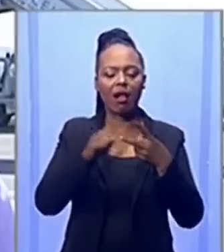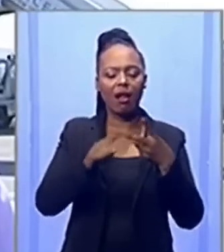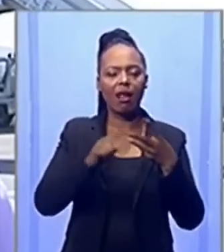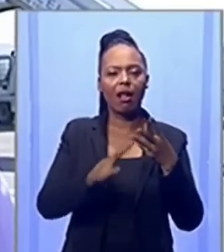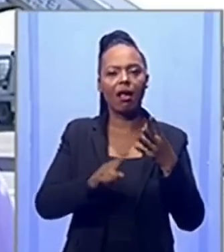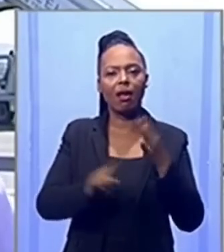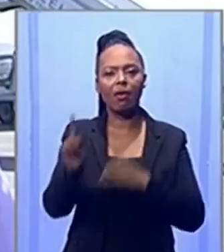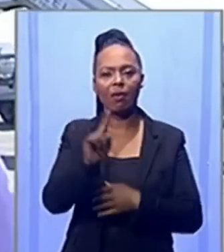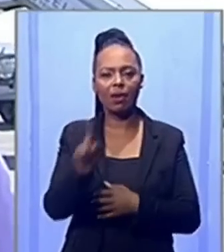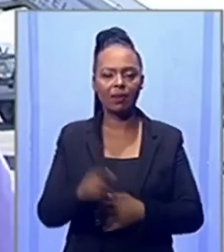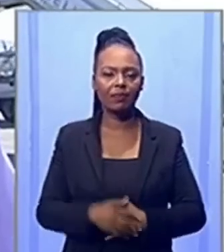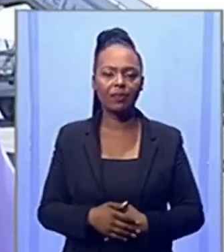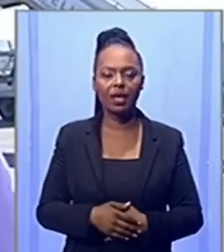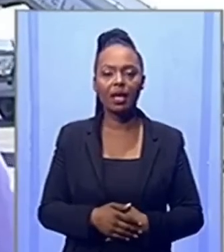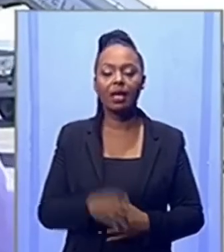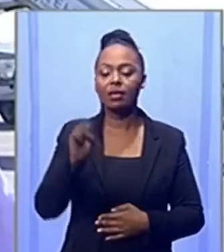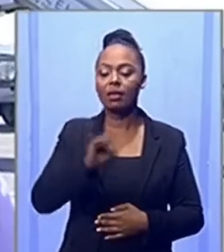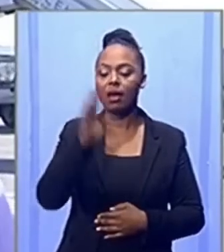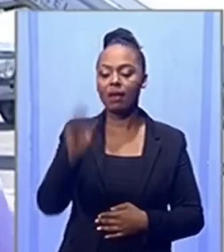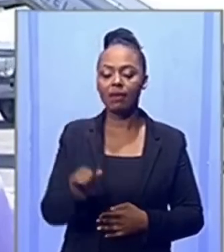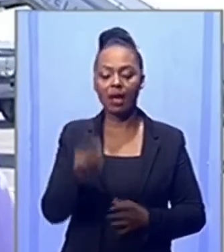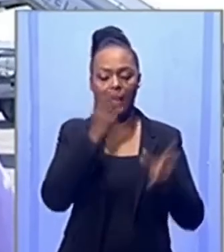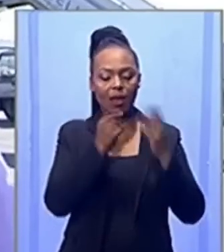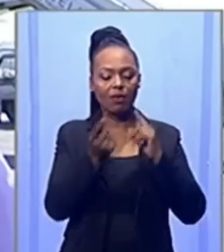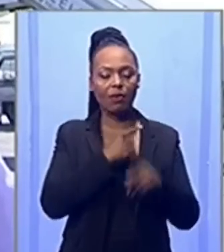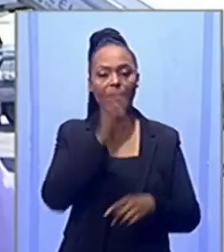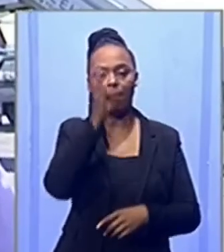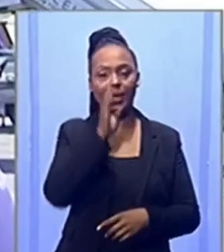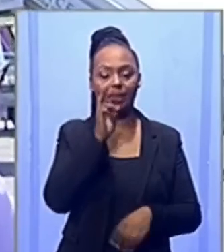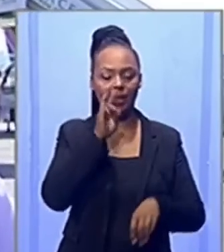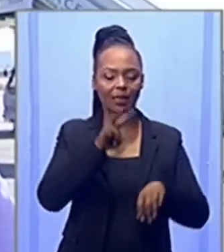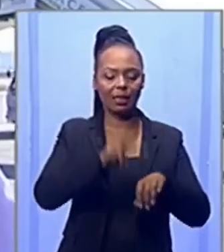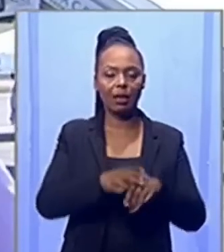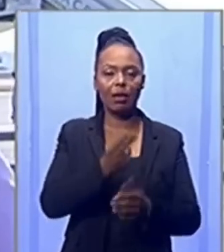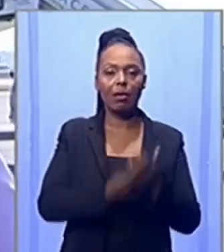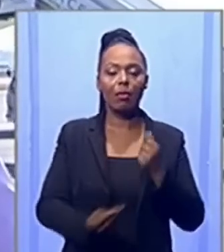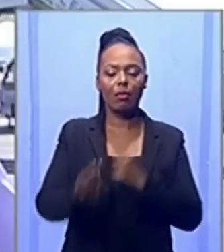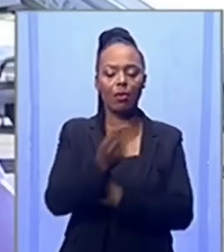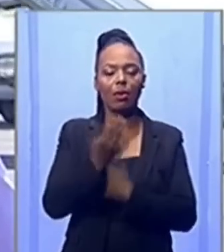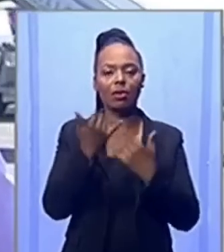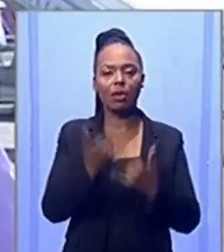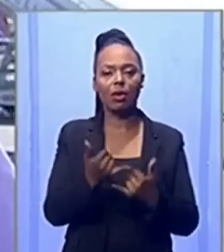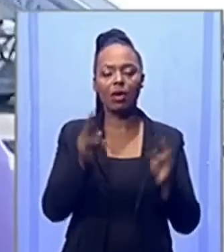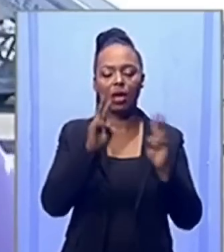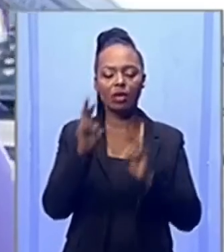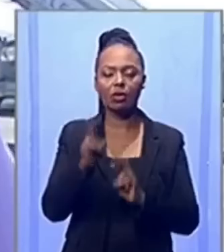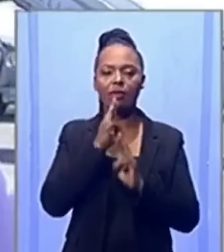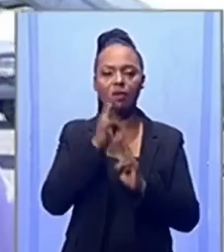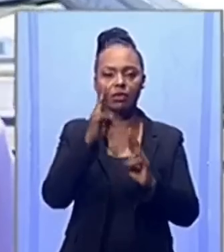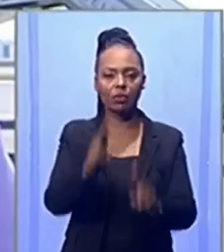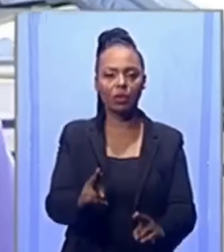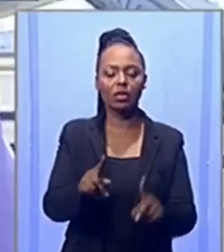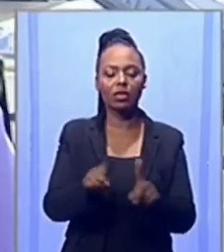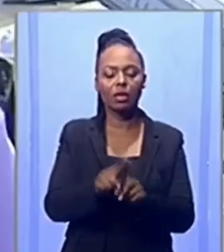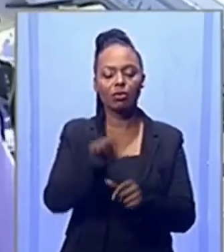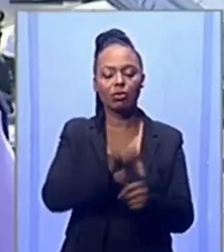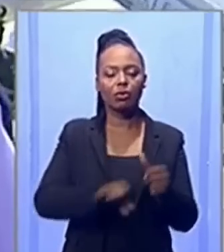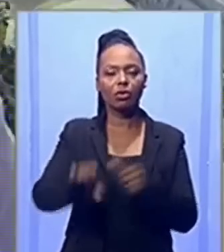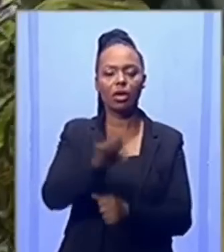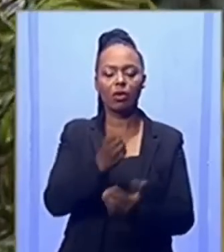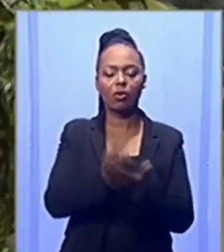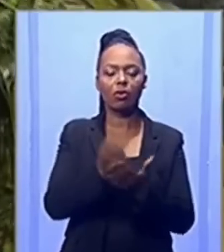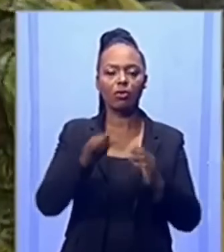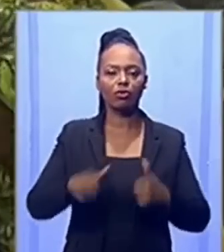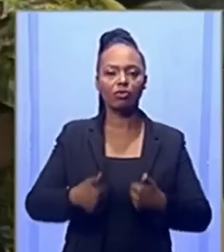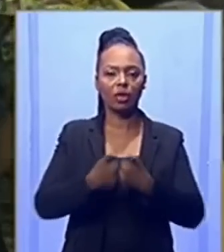lessons for South Africa to learn from Brazil, both in terms of the response to socio-economic